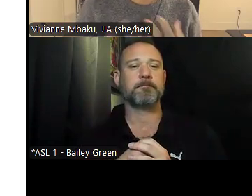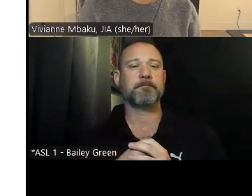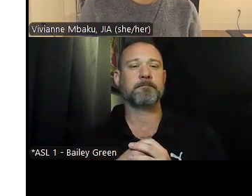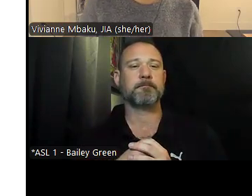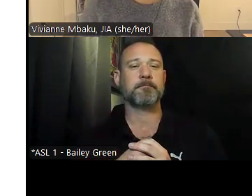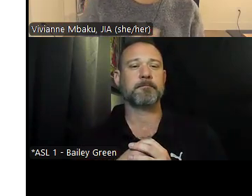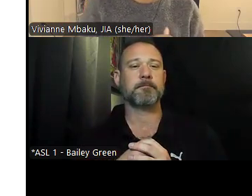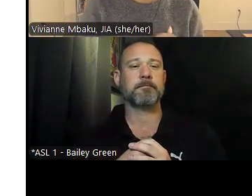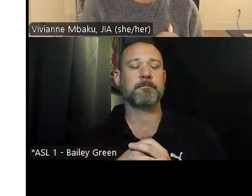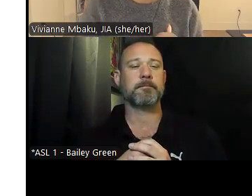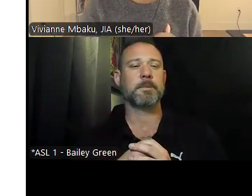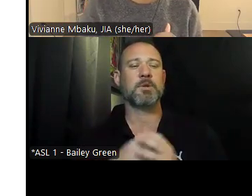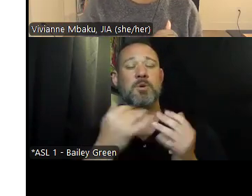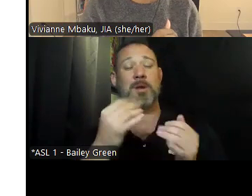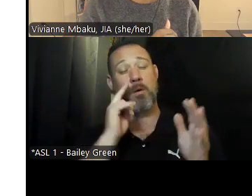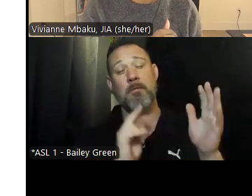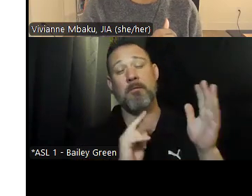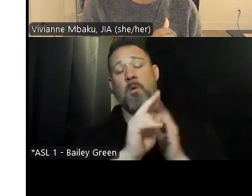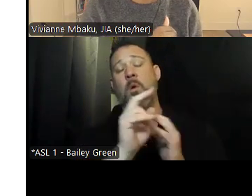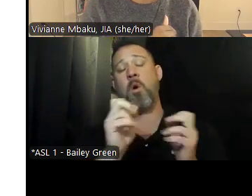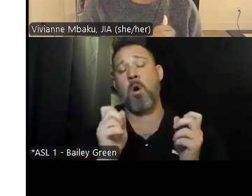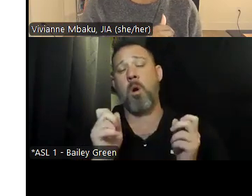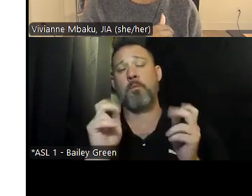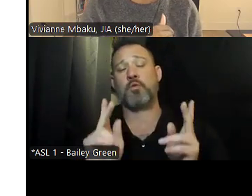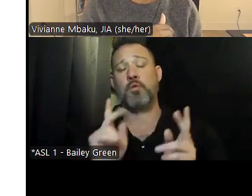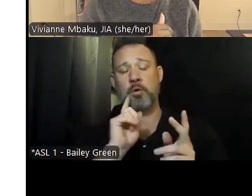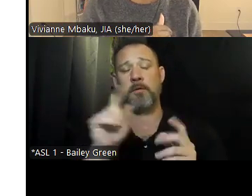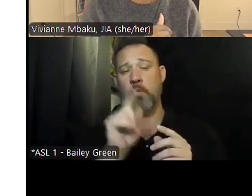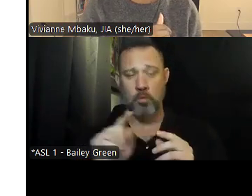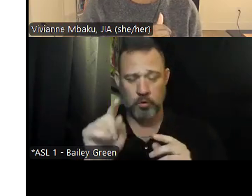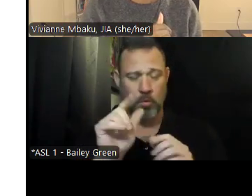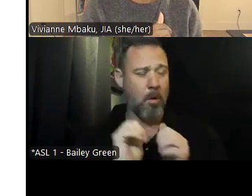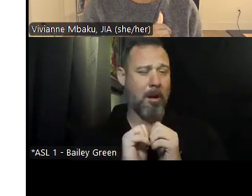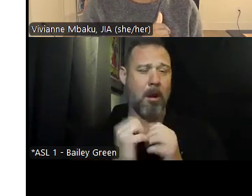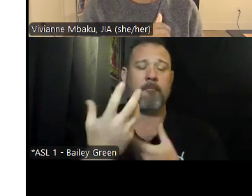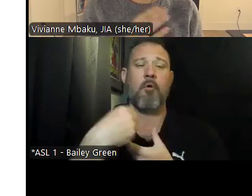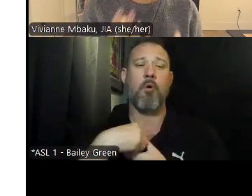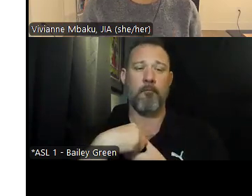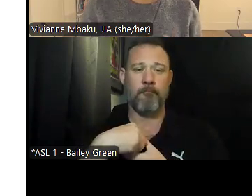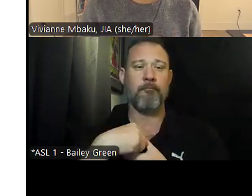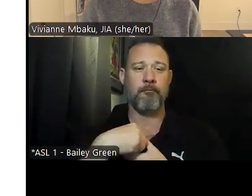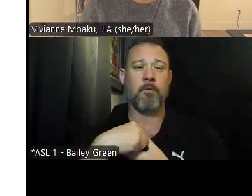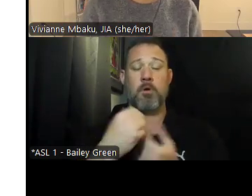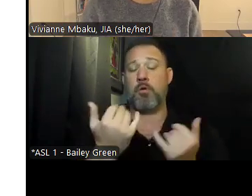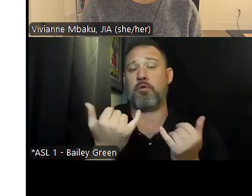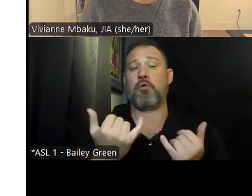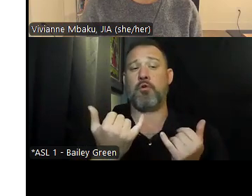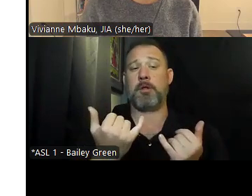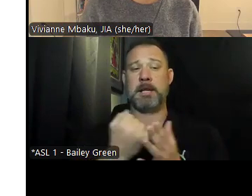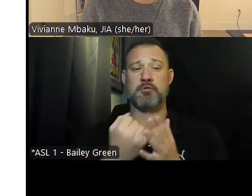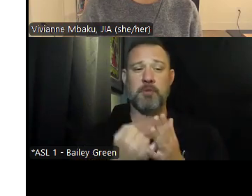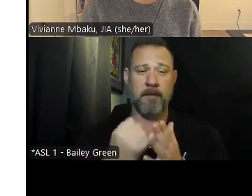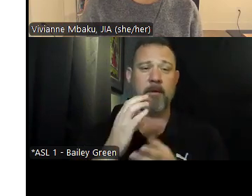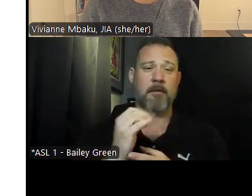So looking forward and opportunities for you to get involved. Currently, draft county